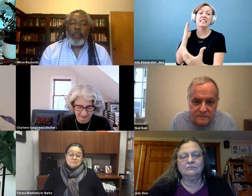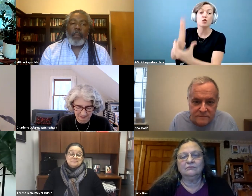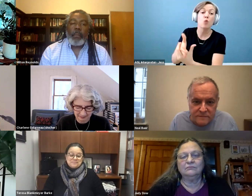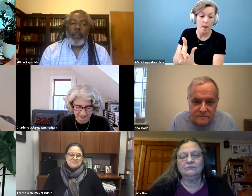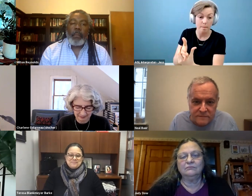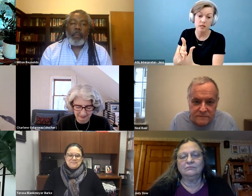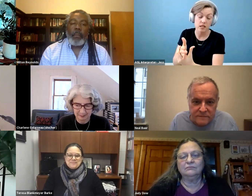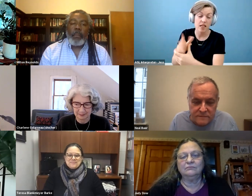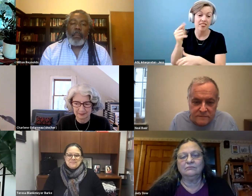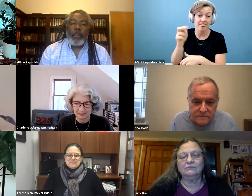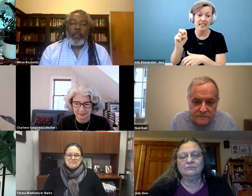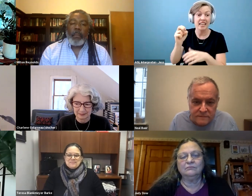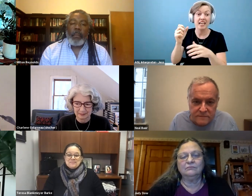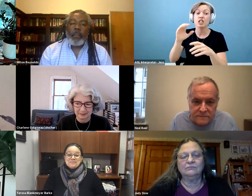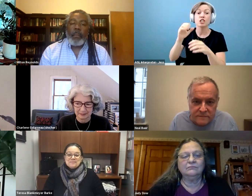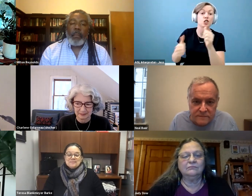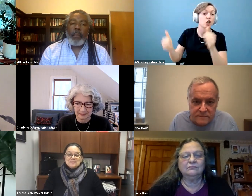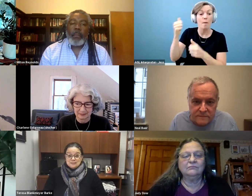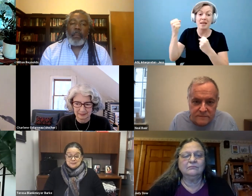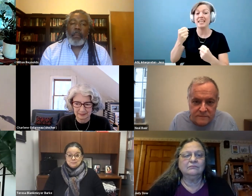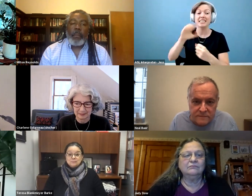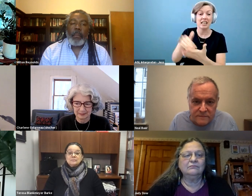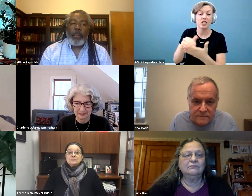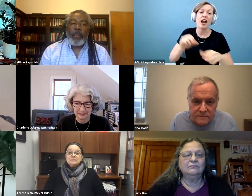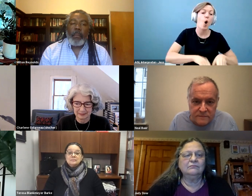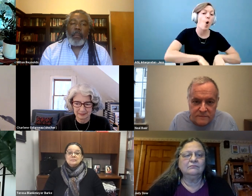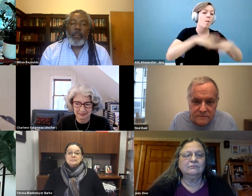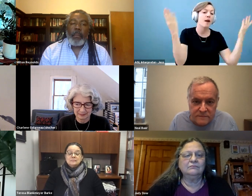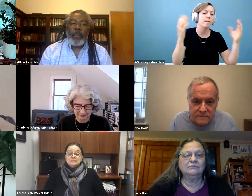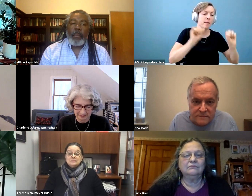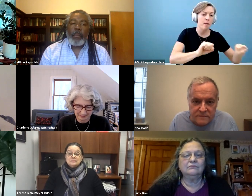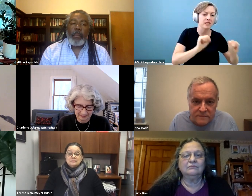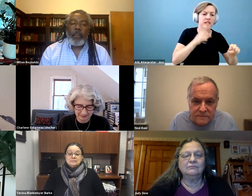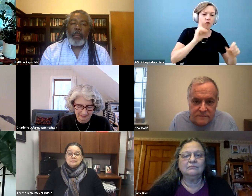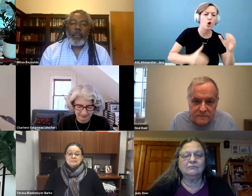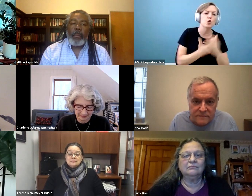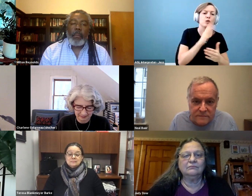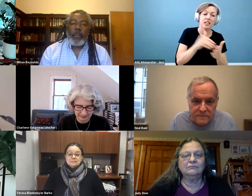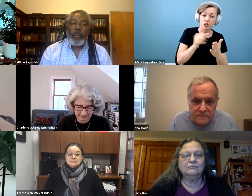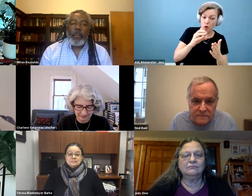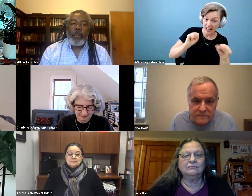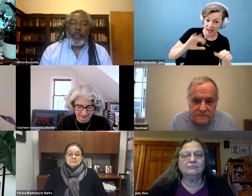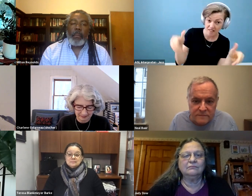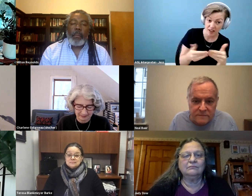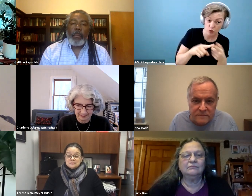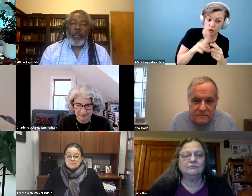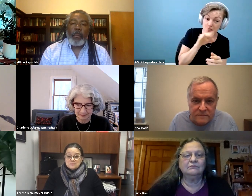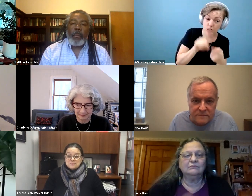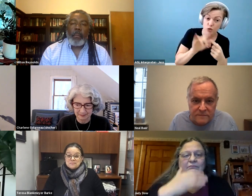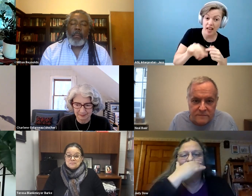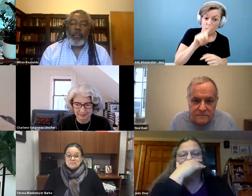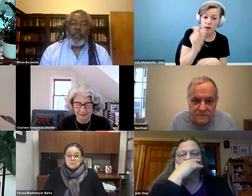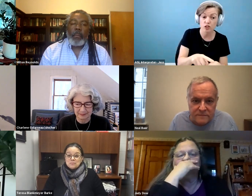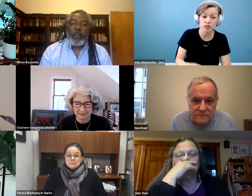the dominant center and open up the possibilities of a new center. So could I invite you to speak to that question?